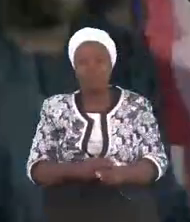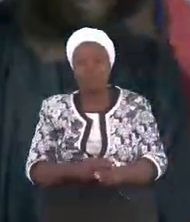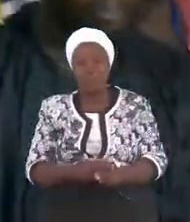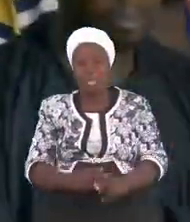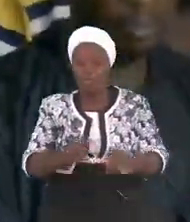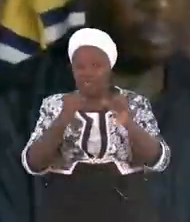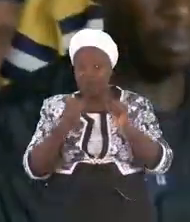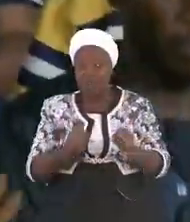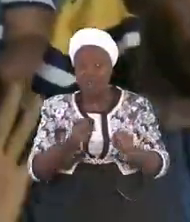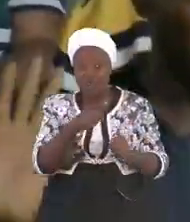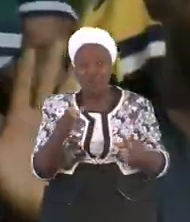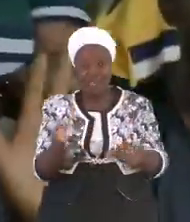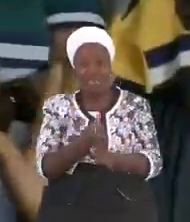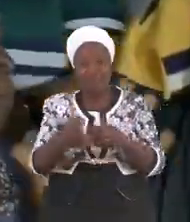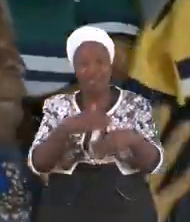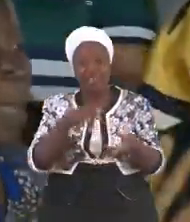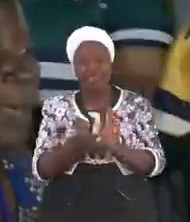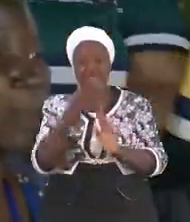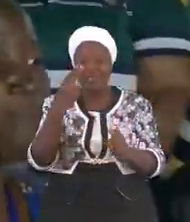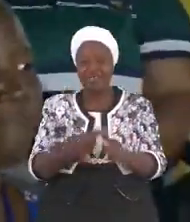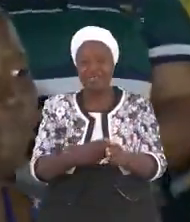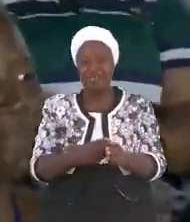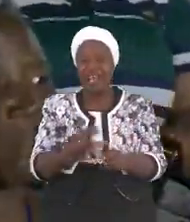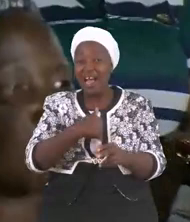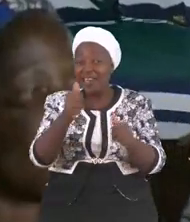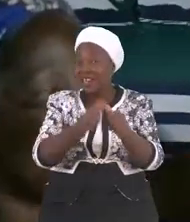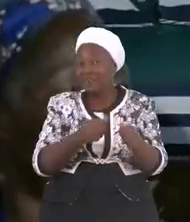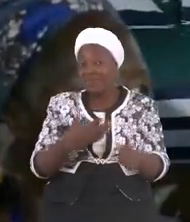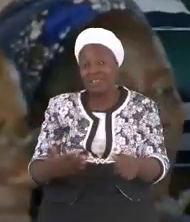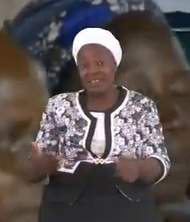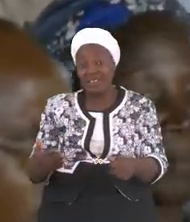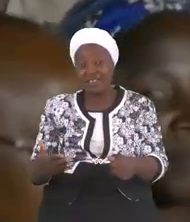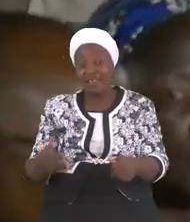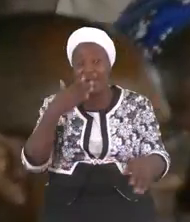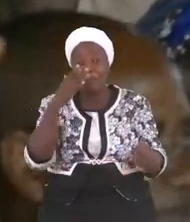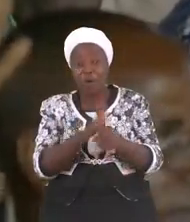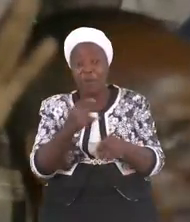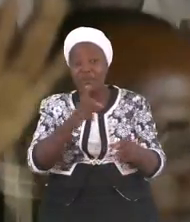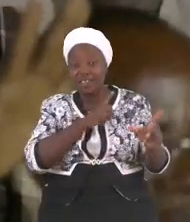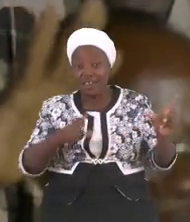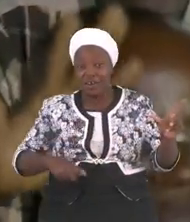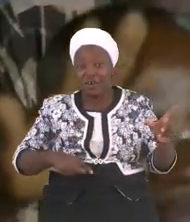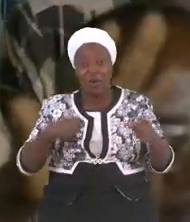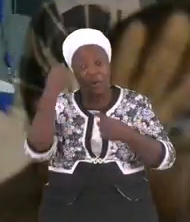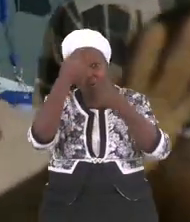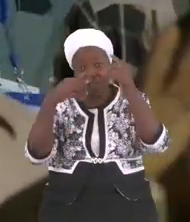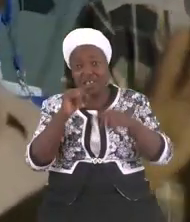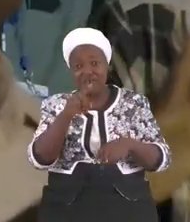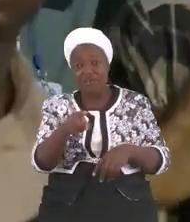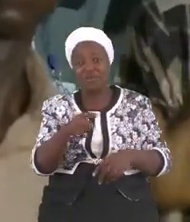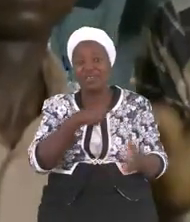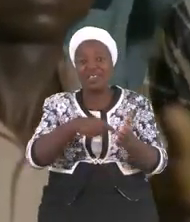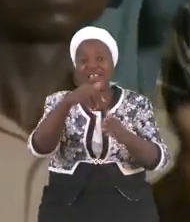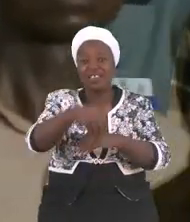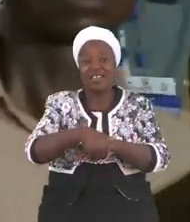Strength, you recover tonight. And everything promised by the Lord concerning you tonight is